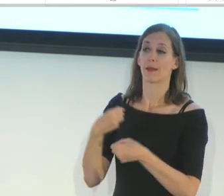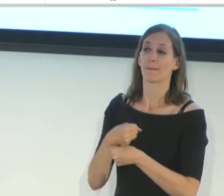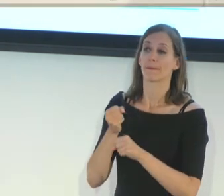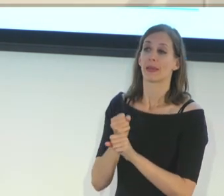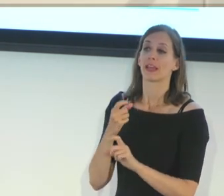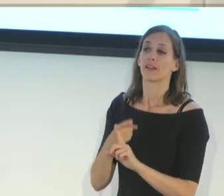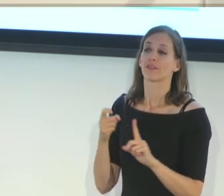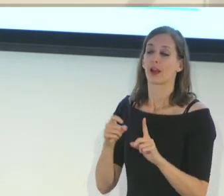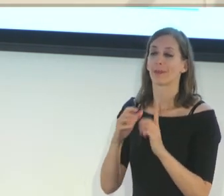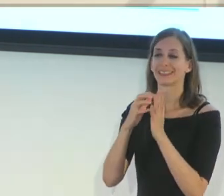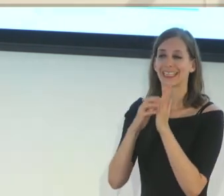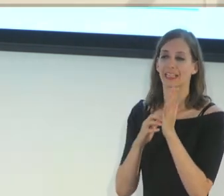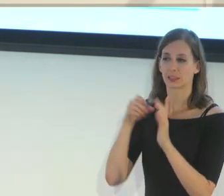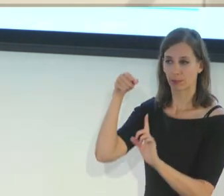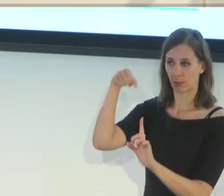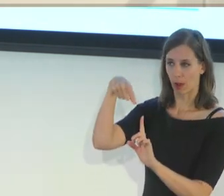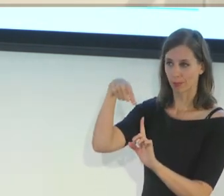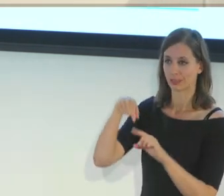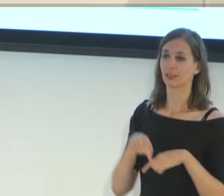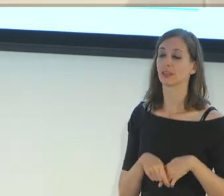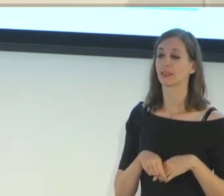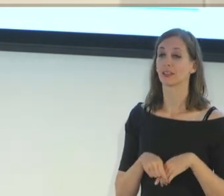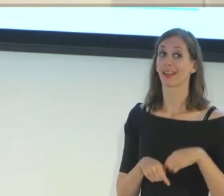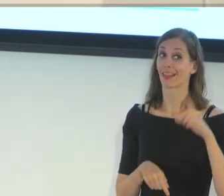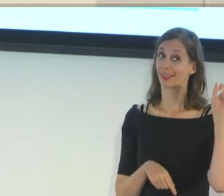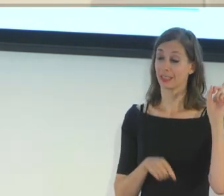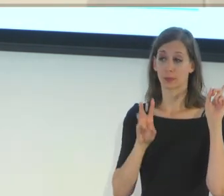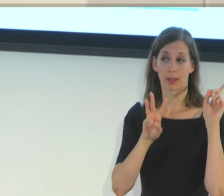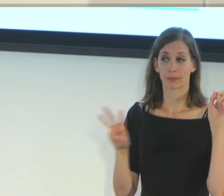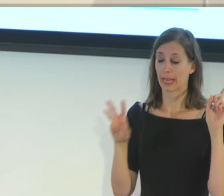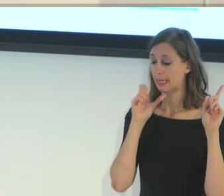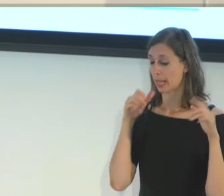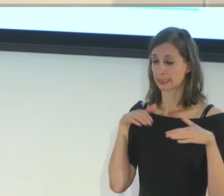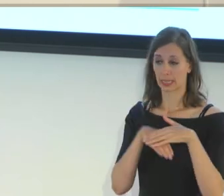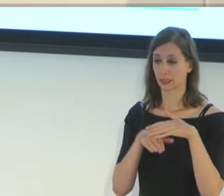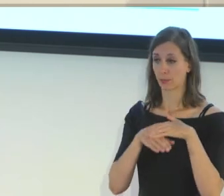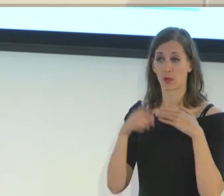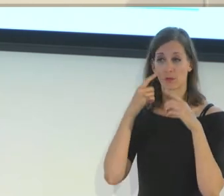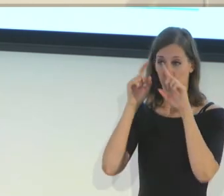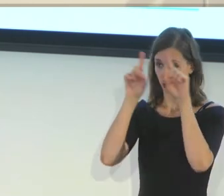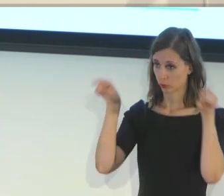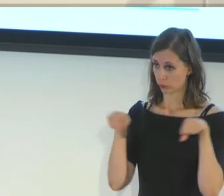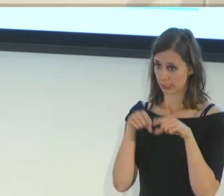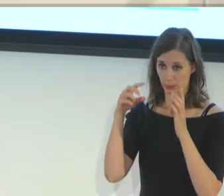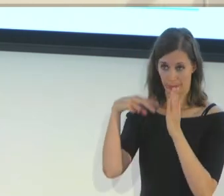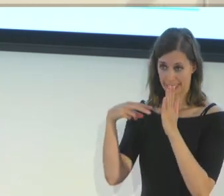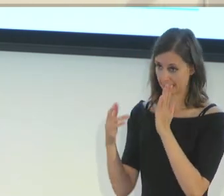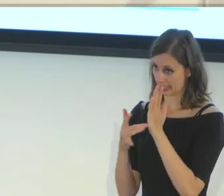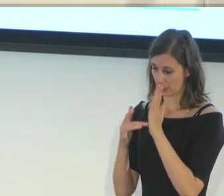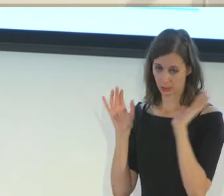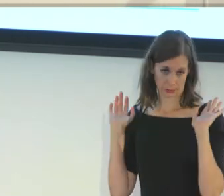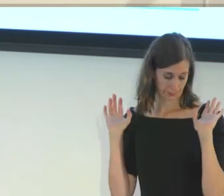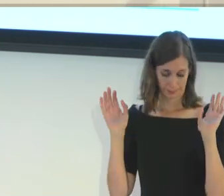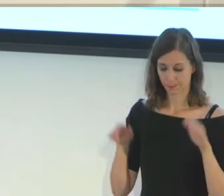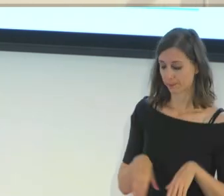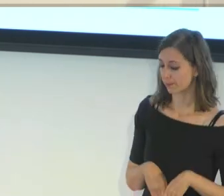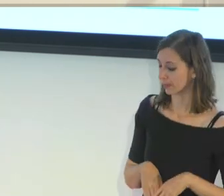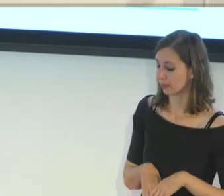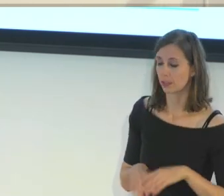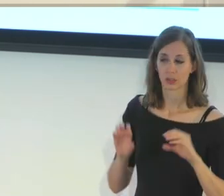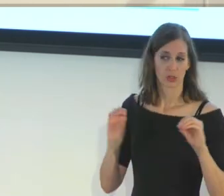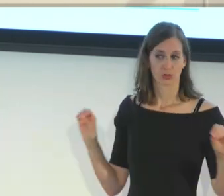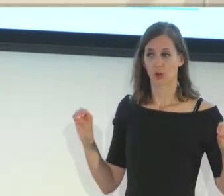prompt. And this site is not accessible to screen readers. There isn't alt text on the images that are being displayed